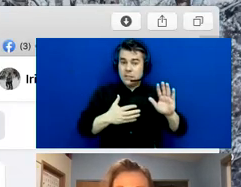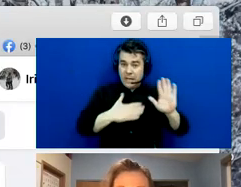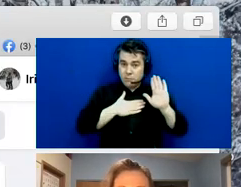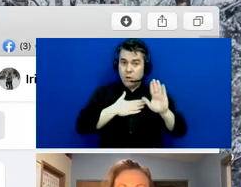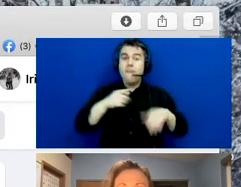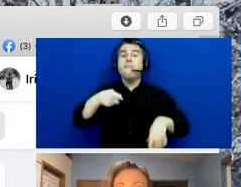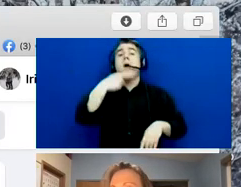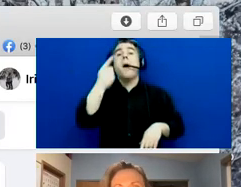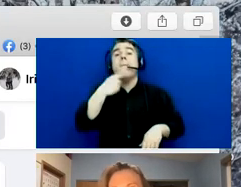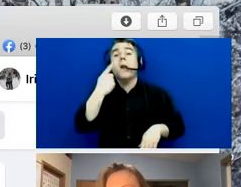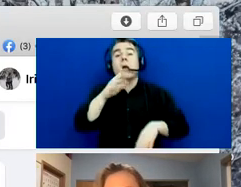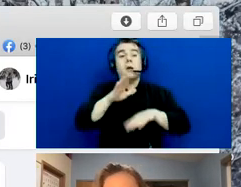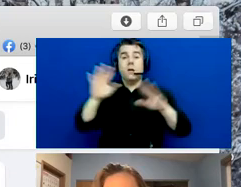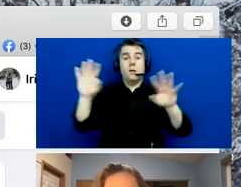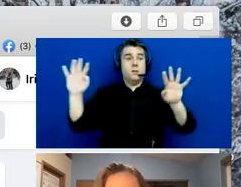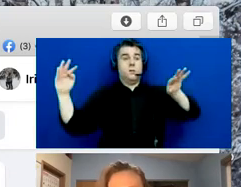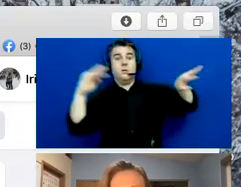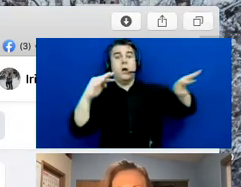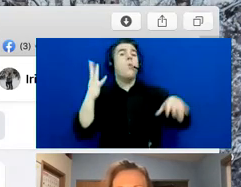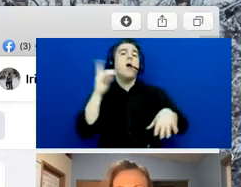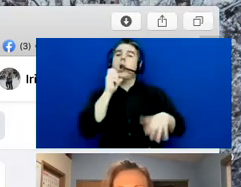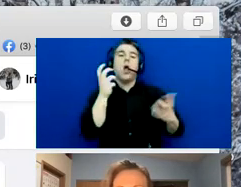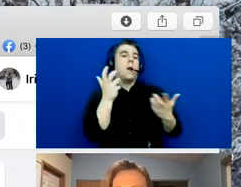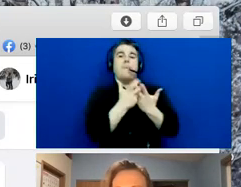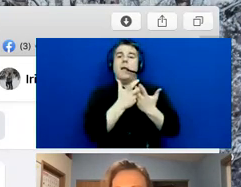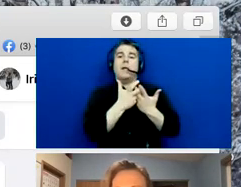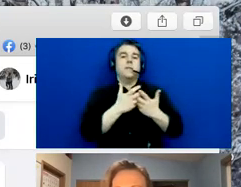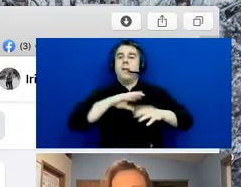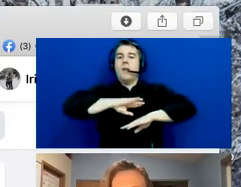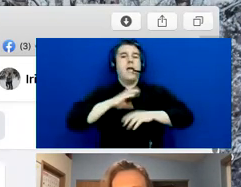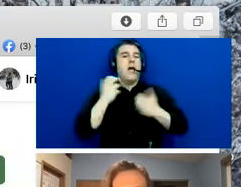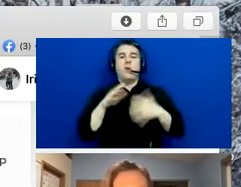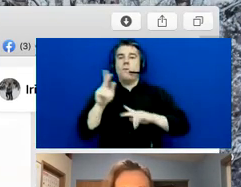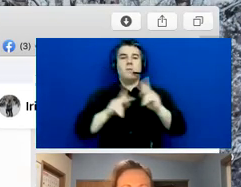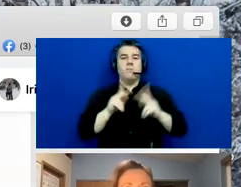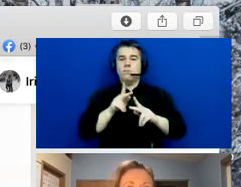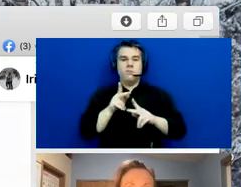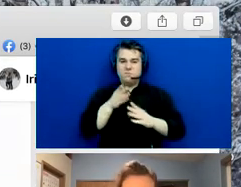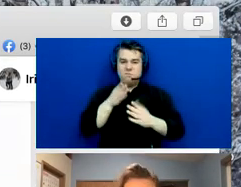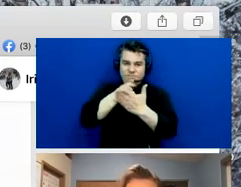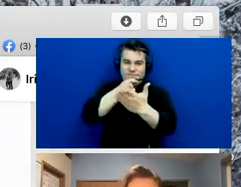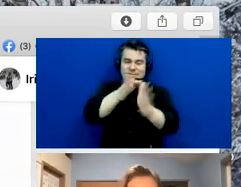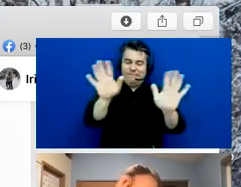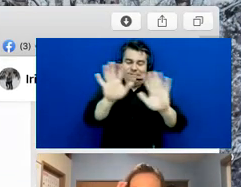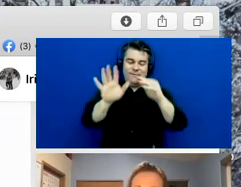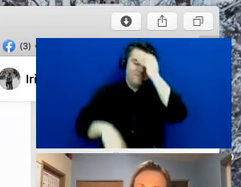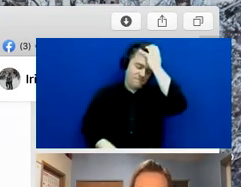on your Facebook page because it's non-compliant, and I don't want compliance to come after you. so,